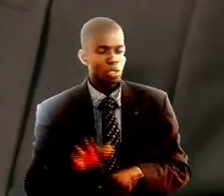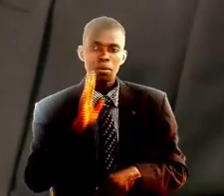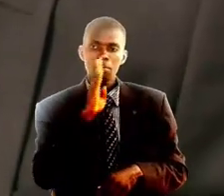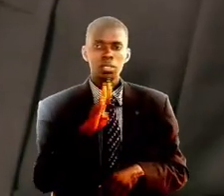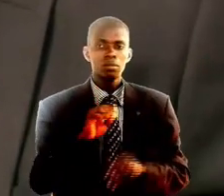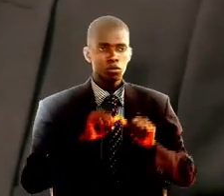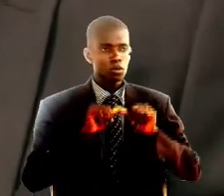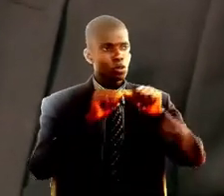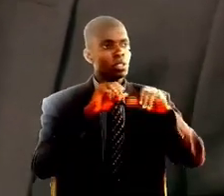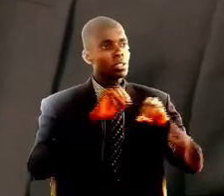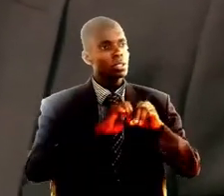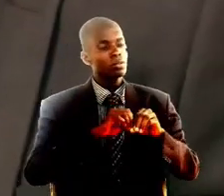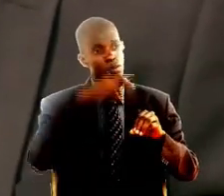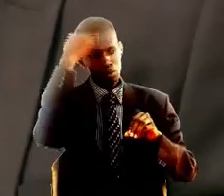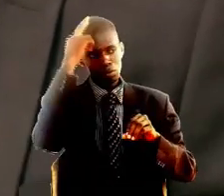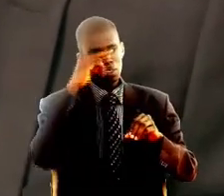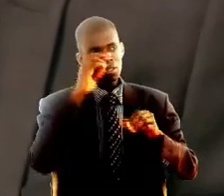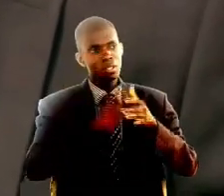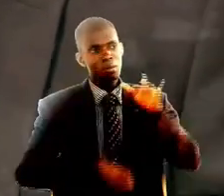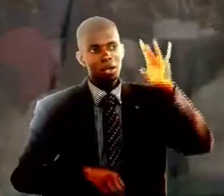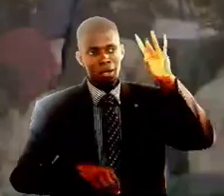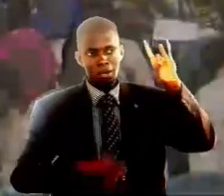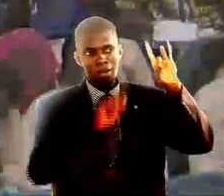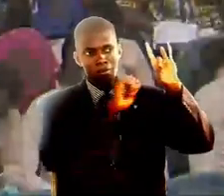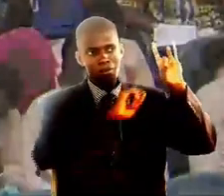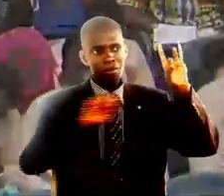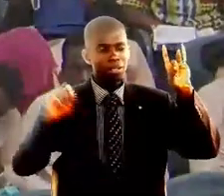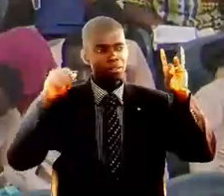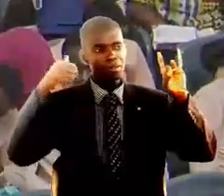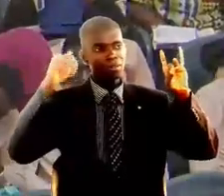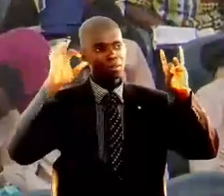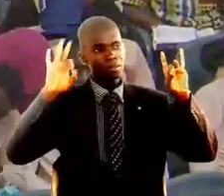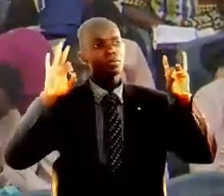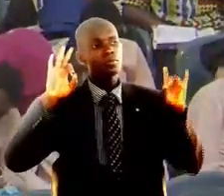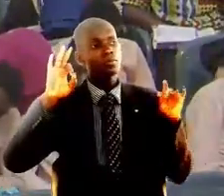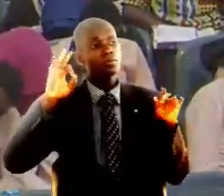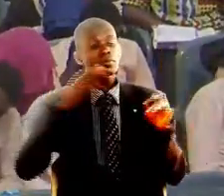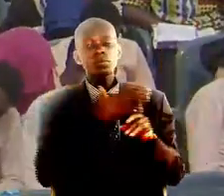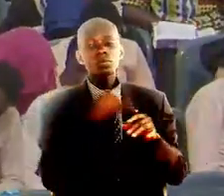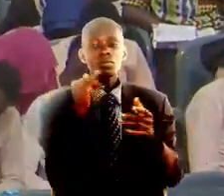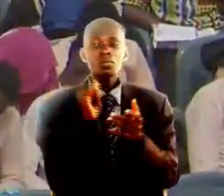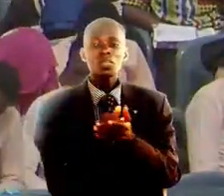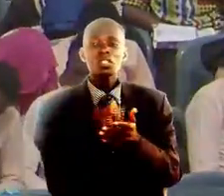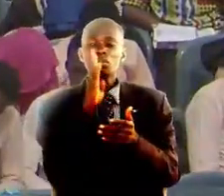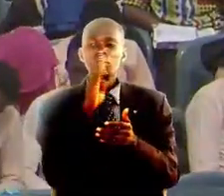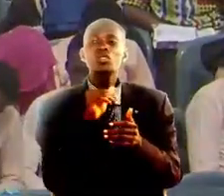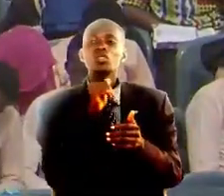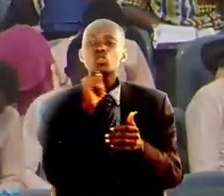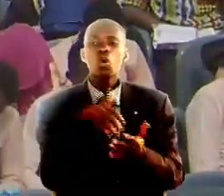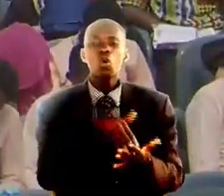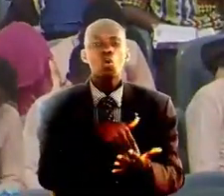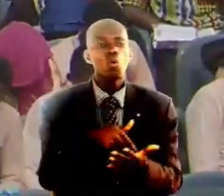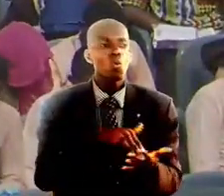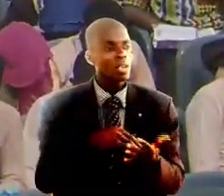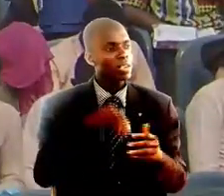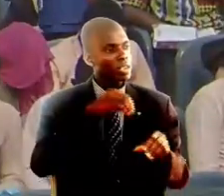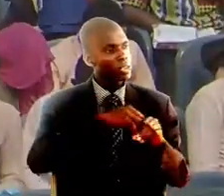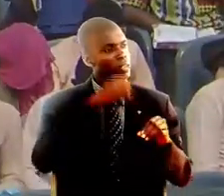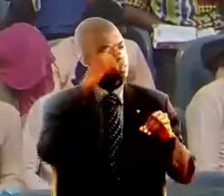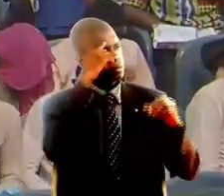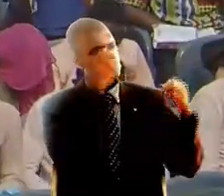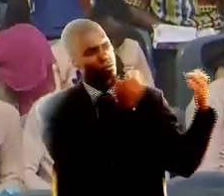verse 19, and be not weak in faith. Be not weak in faith.